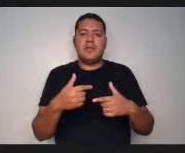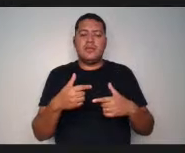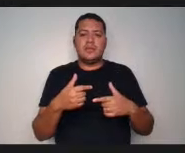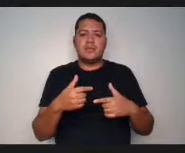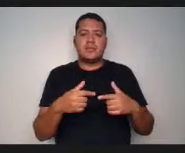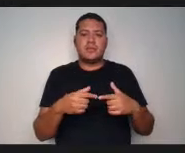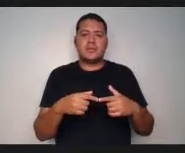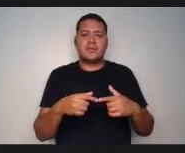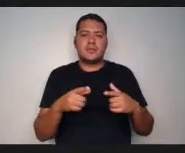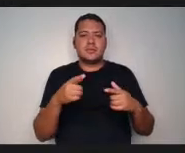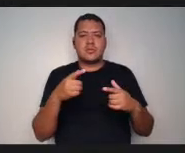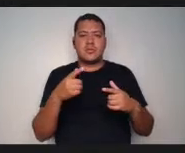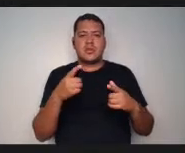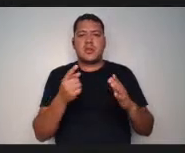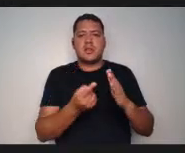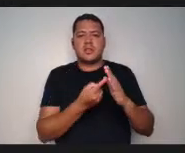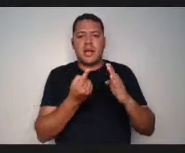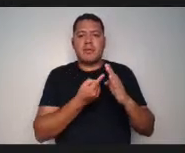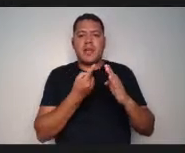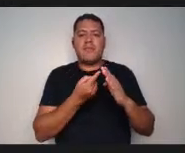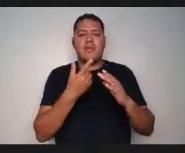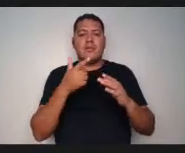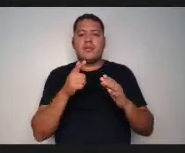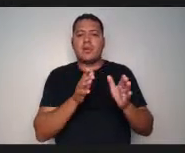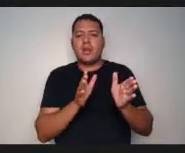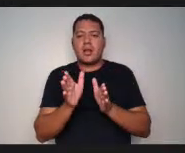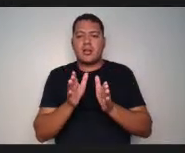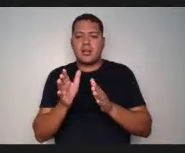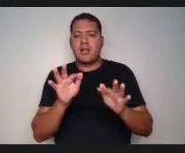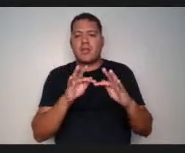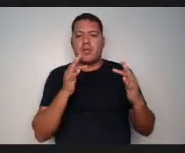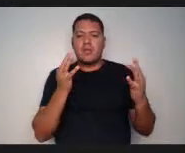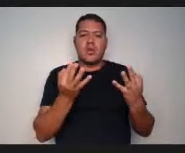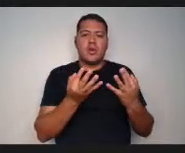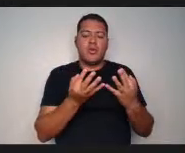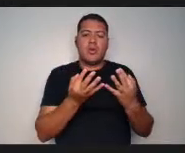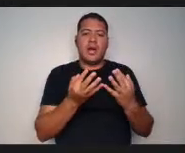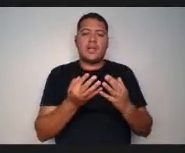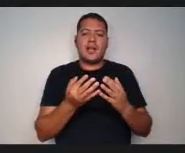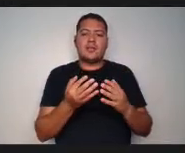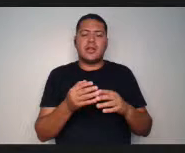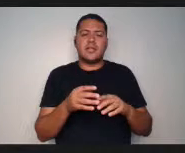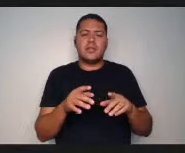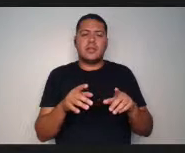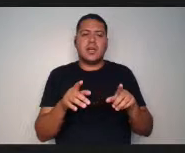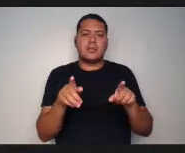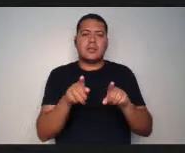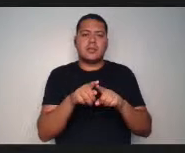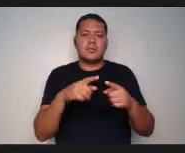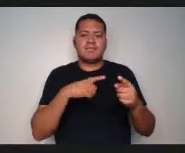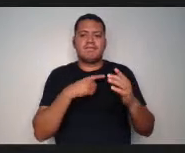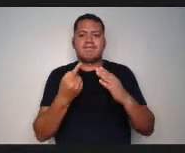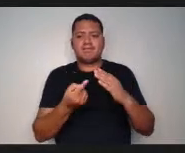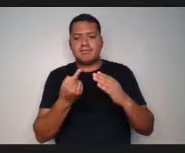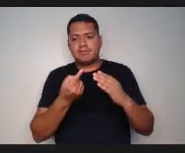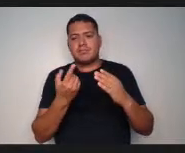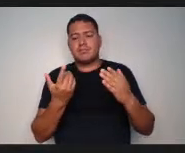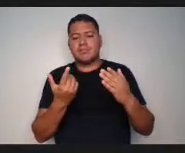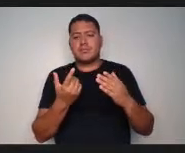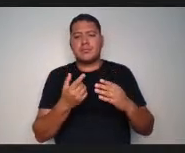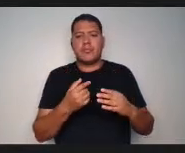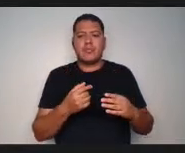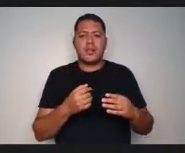place, especially when we're social distancing. But more importantly, a workplace is an environment where there are resources and